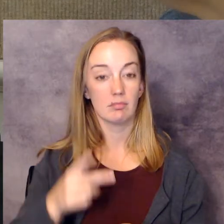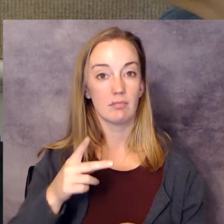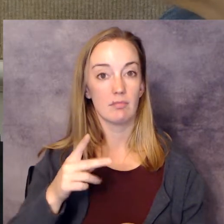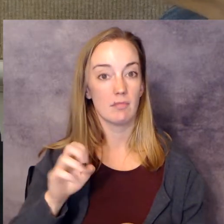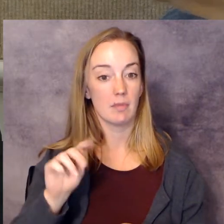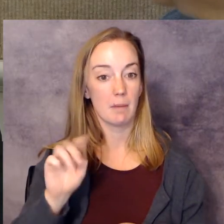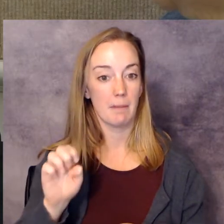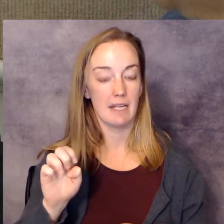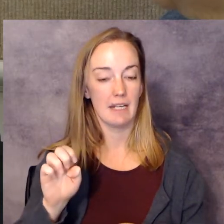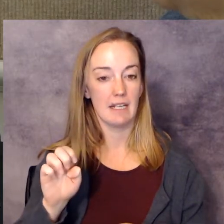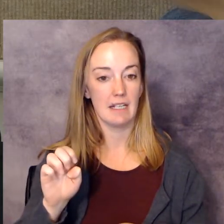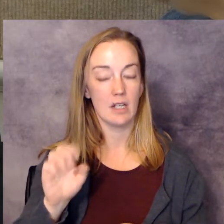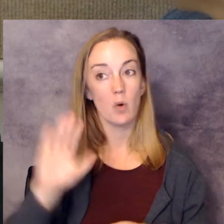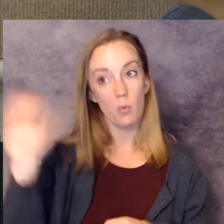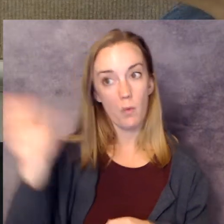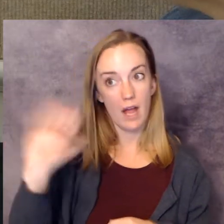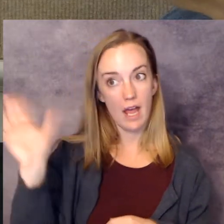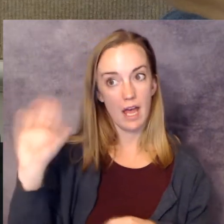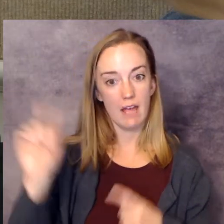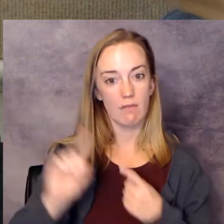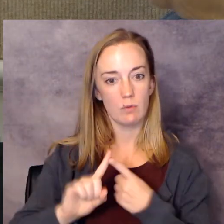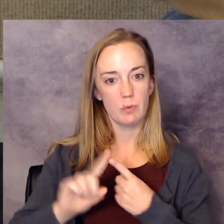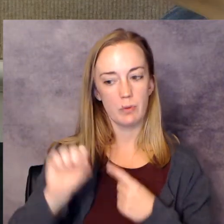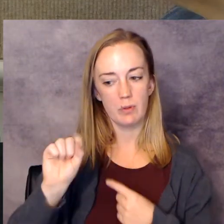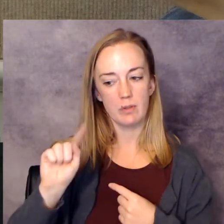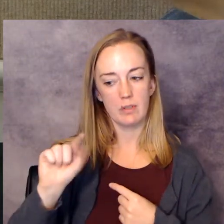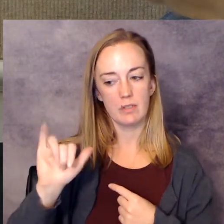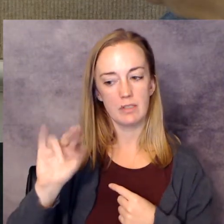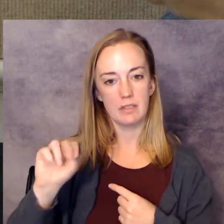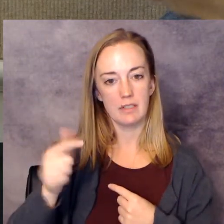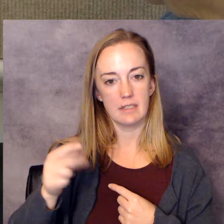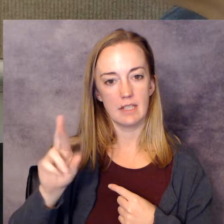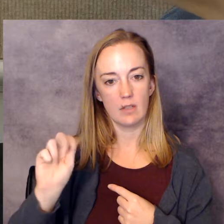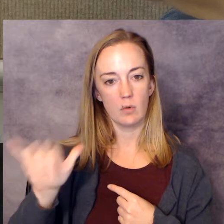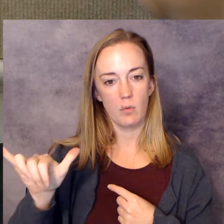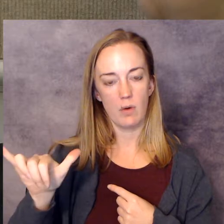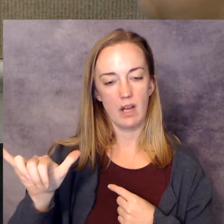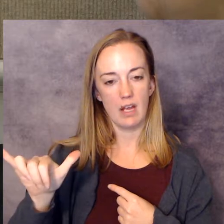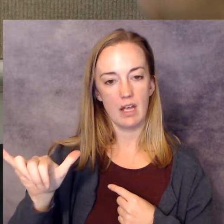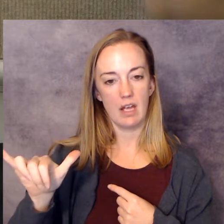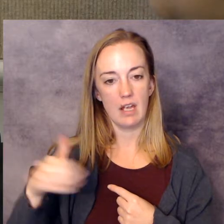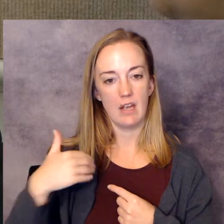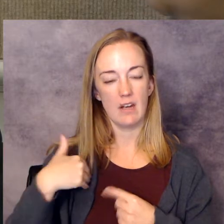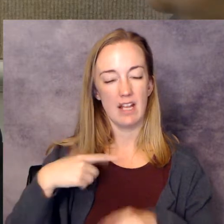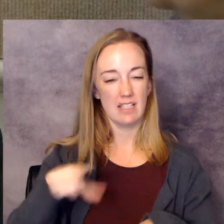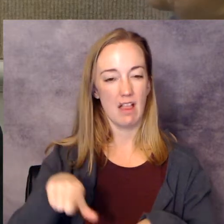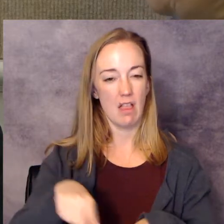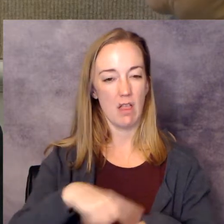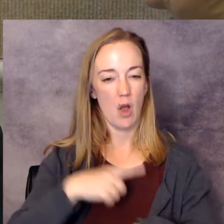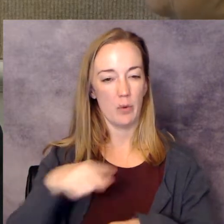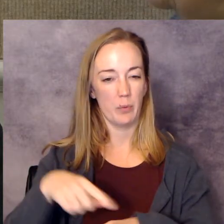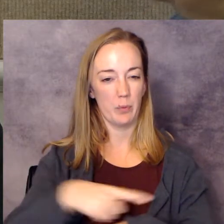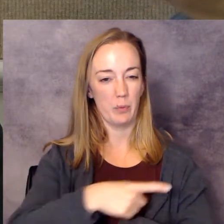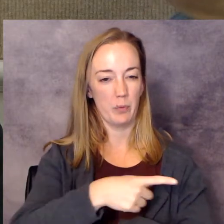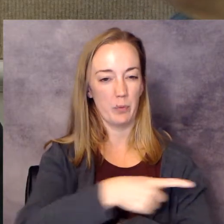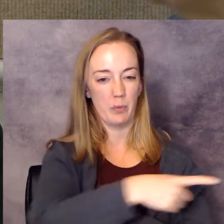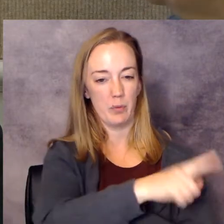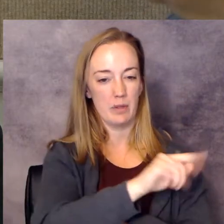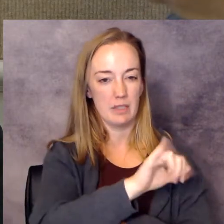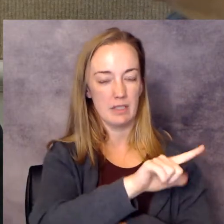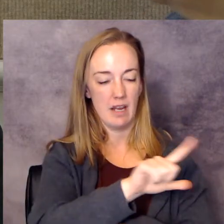Pete waves to a stingray. It has a long, skinny tail.